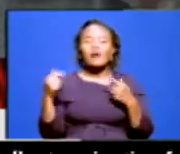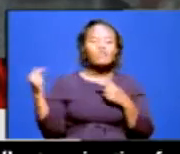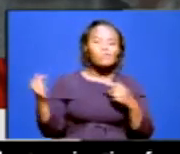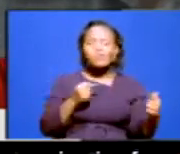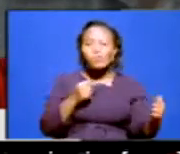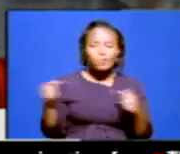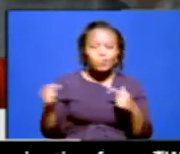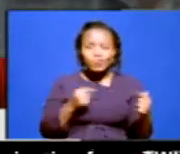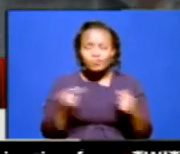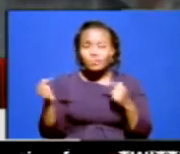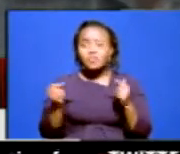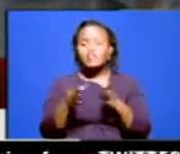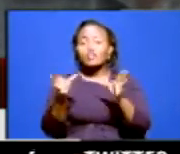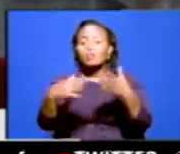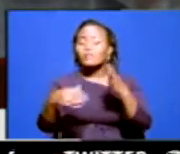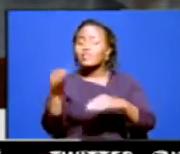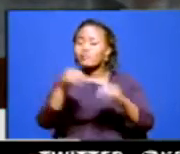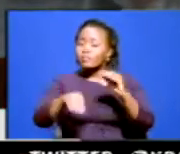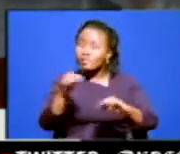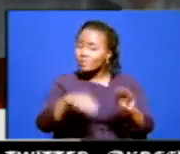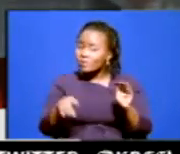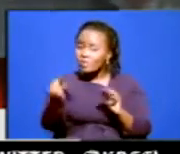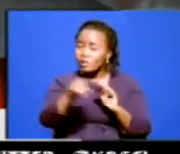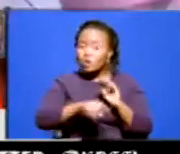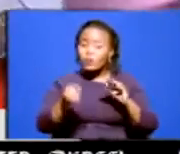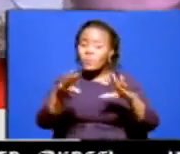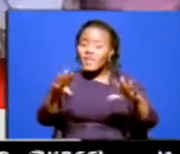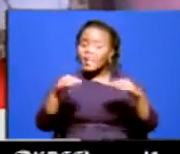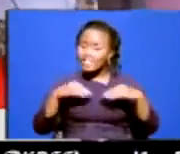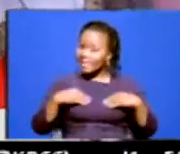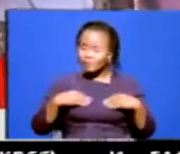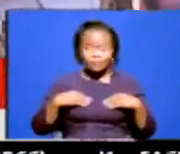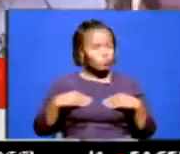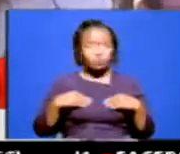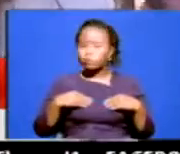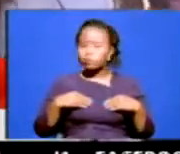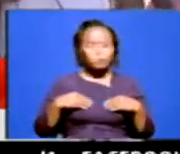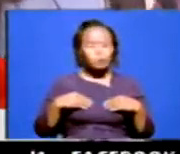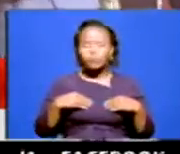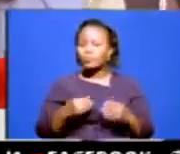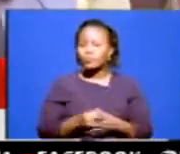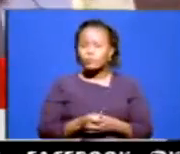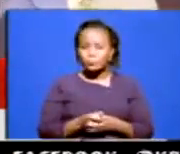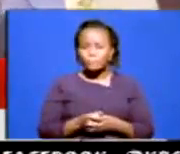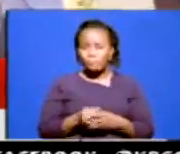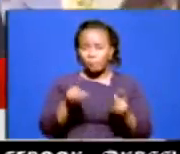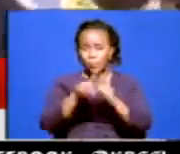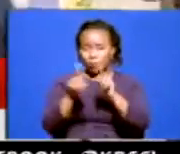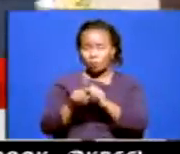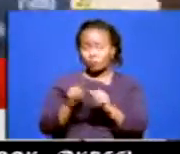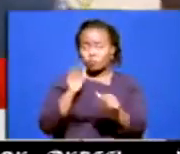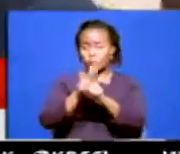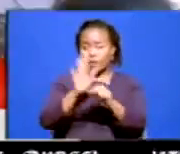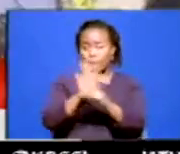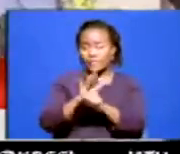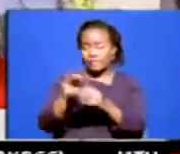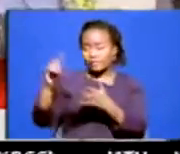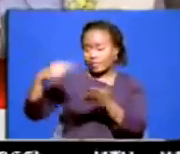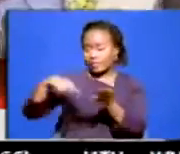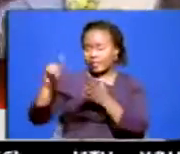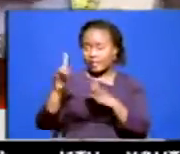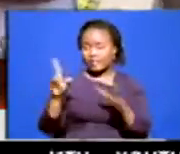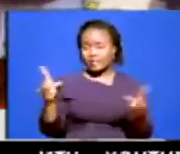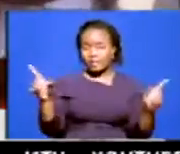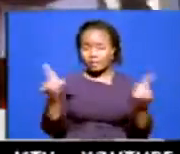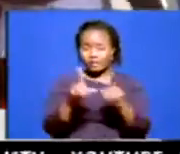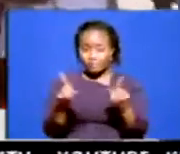violence in the community. So we are not going to accept that intolerance. Part of the voluminous file of clearance certificates needed to have your